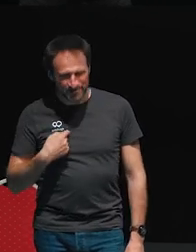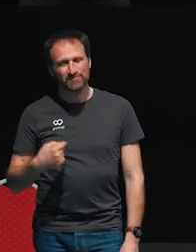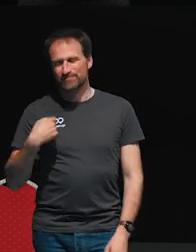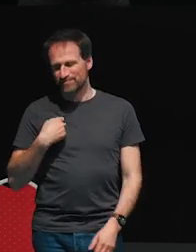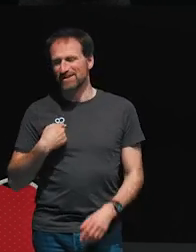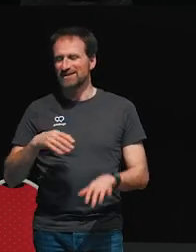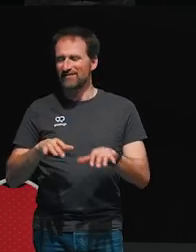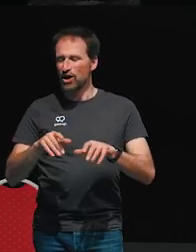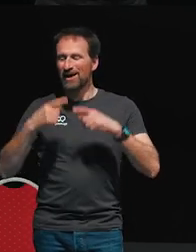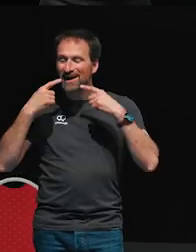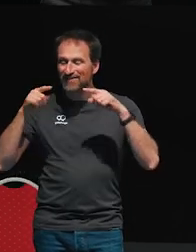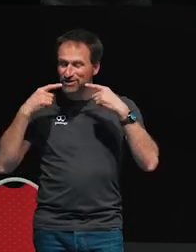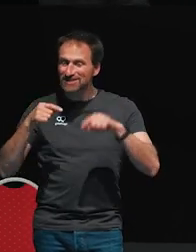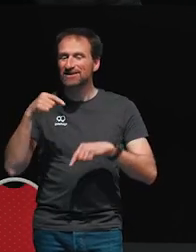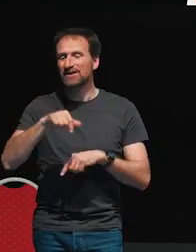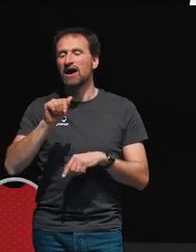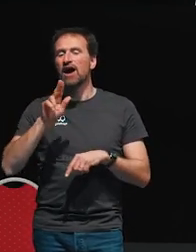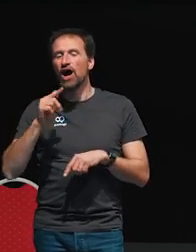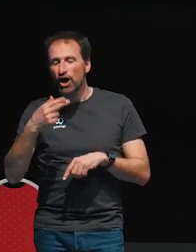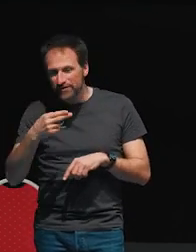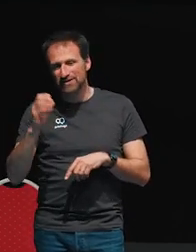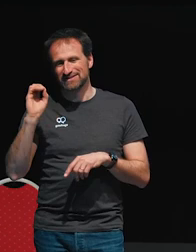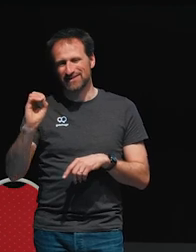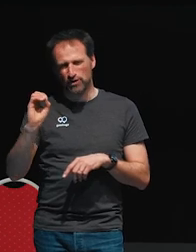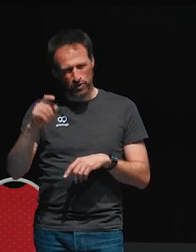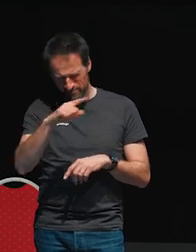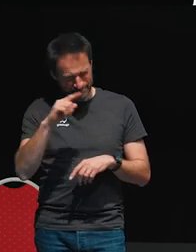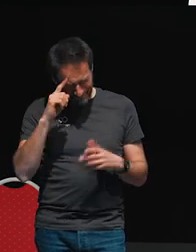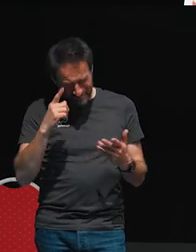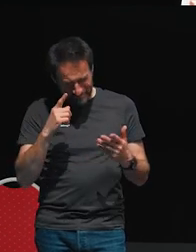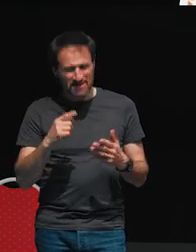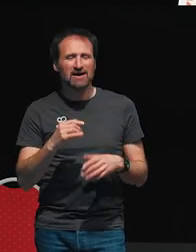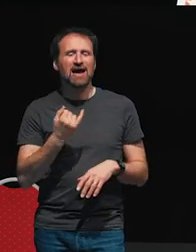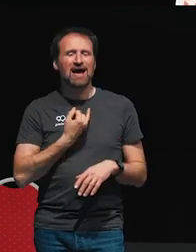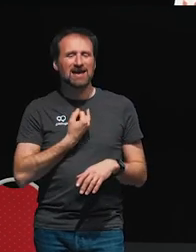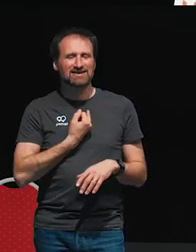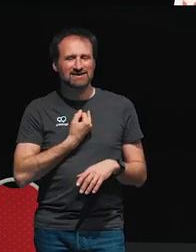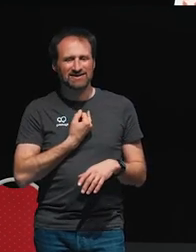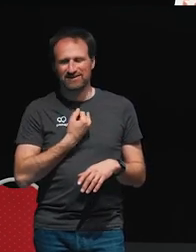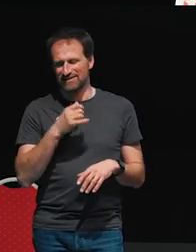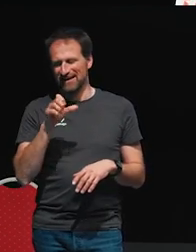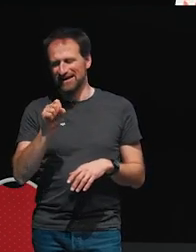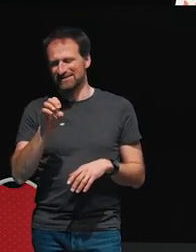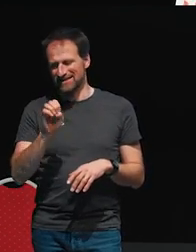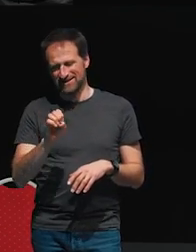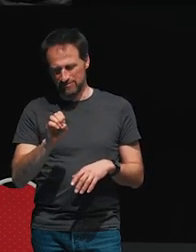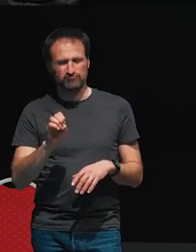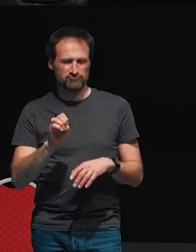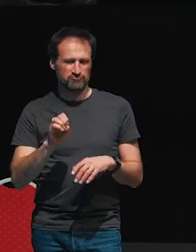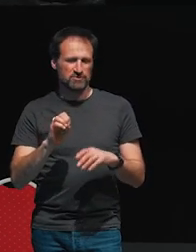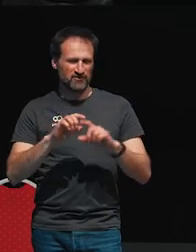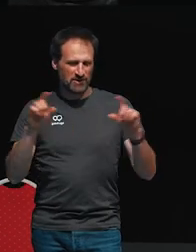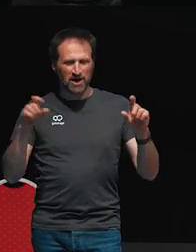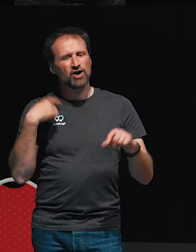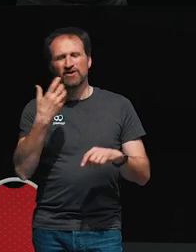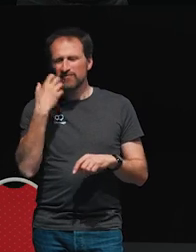Auth0. If you don't know Auth0, basically, we're an identity as a service company. And we try to make it as easy as possible for everybody